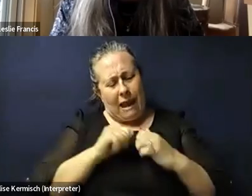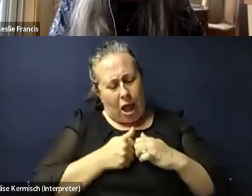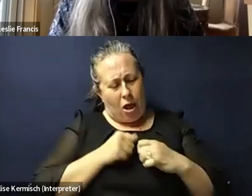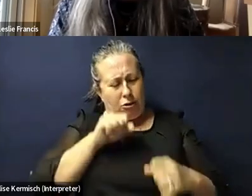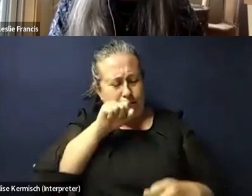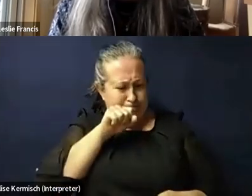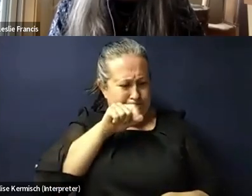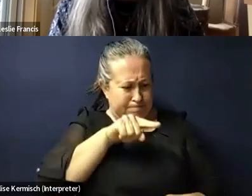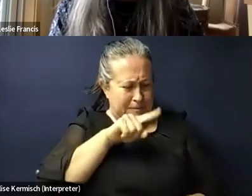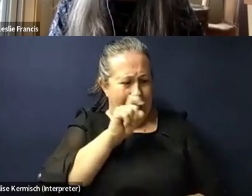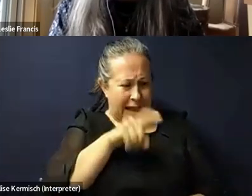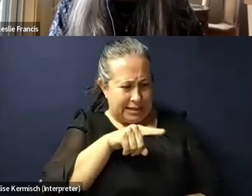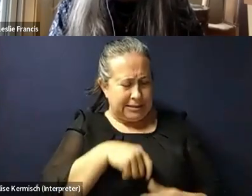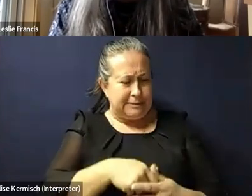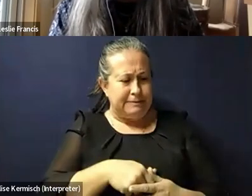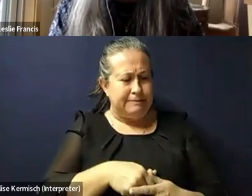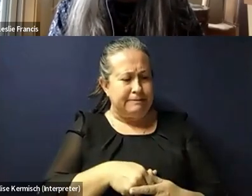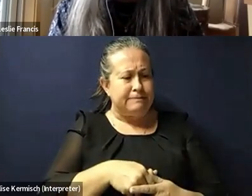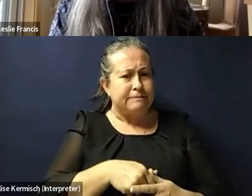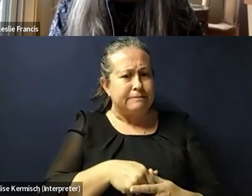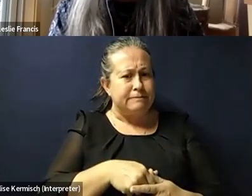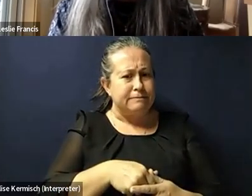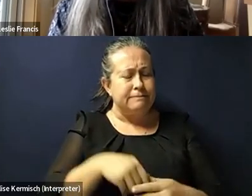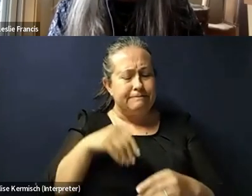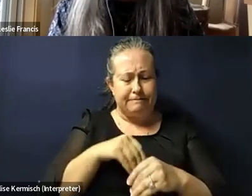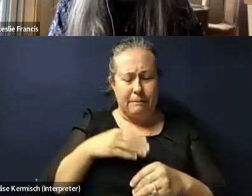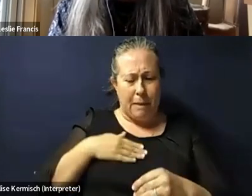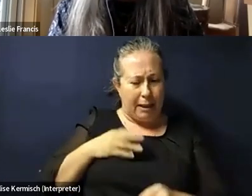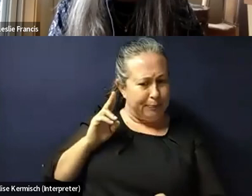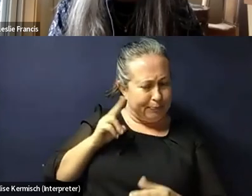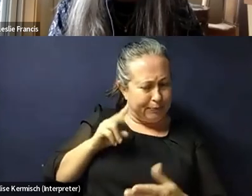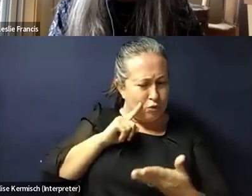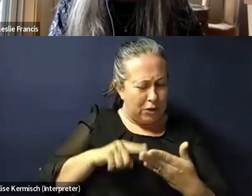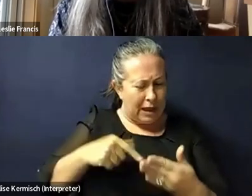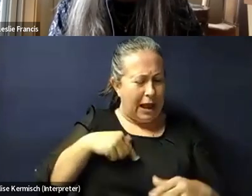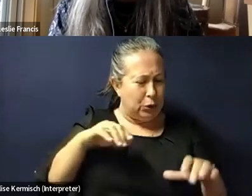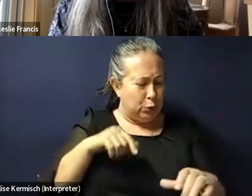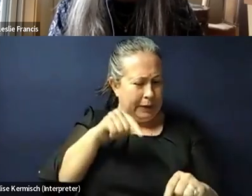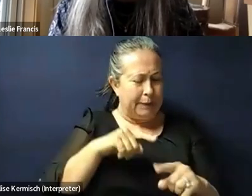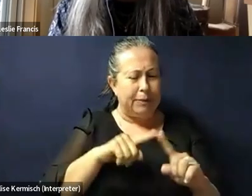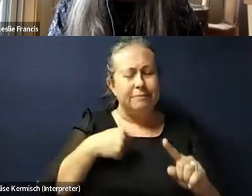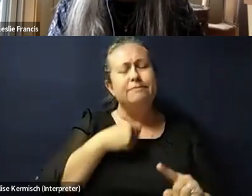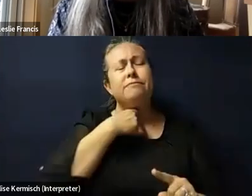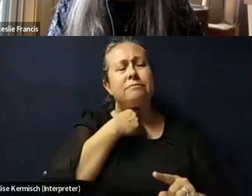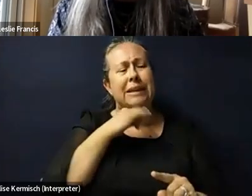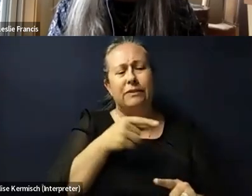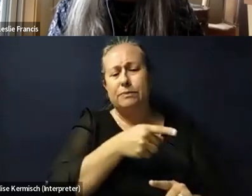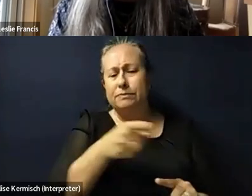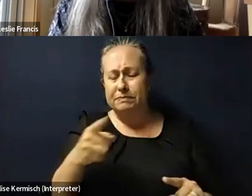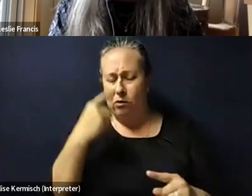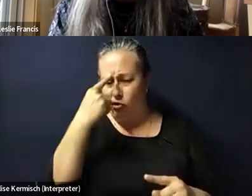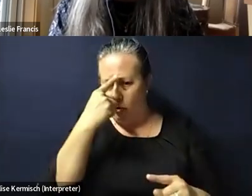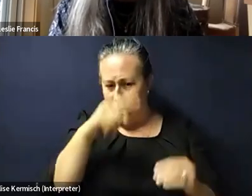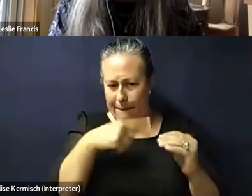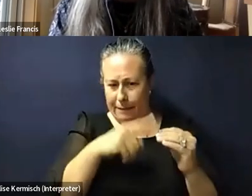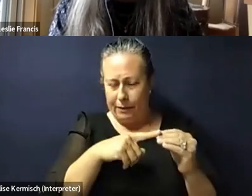I kind of do in my own way in my historical research, but I'm wondering if you thought about, any of you have